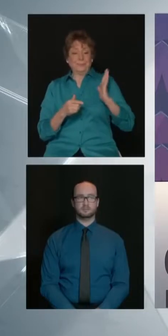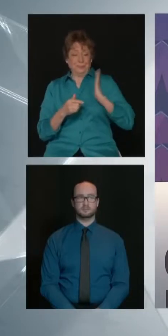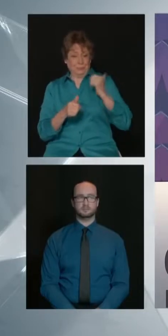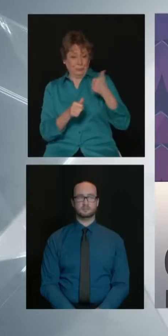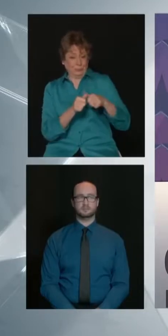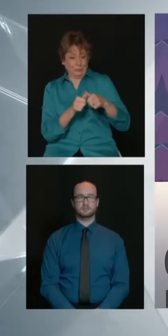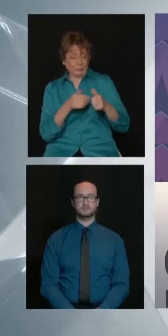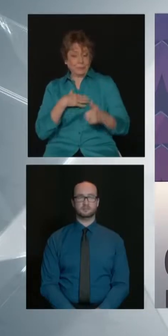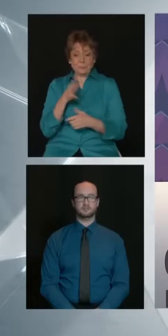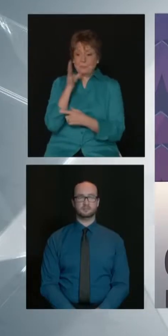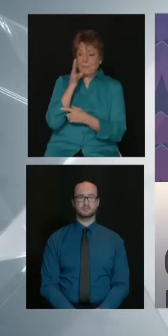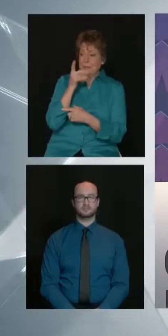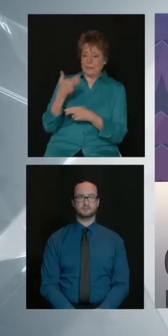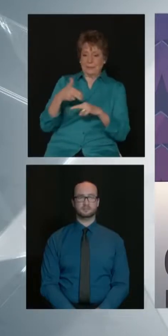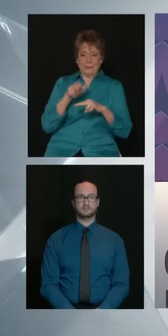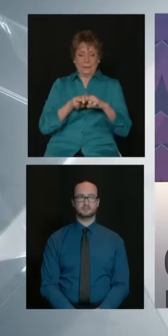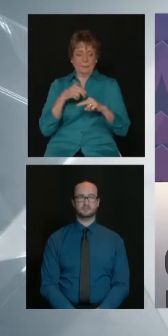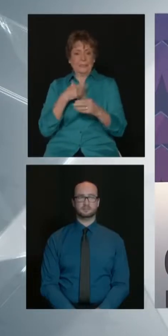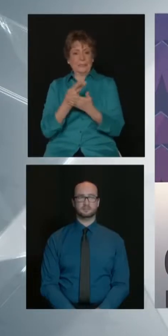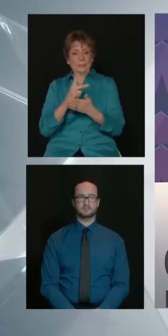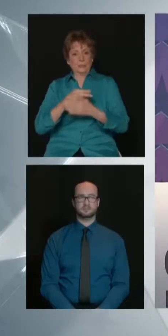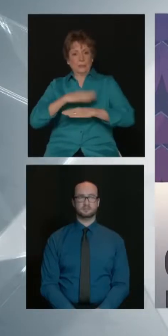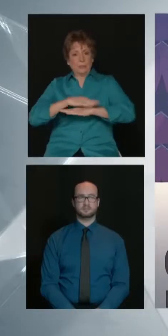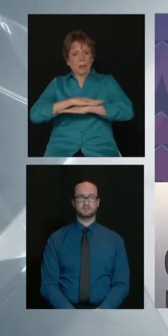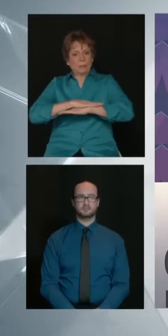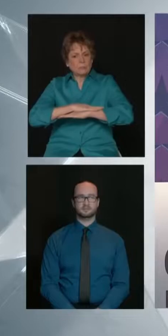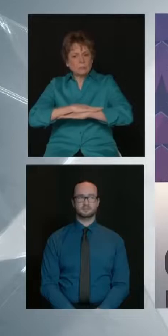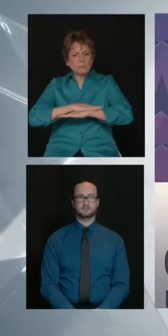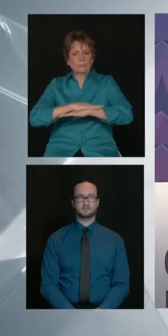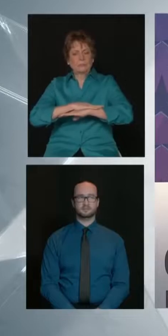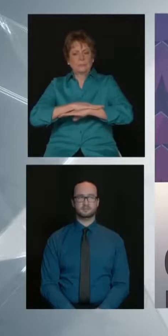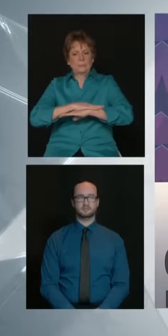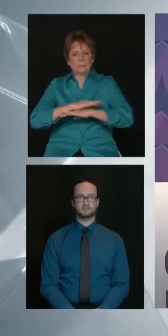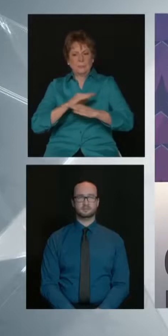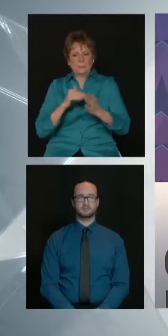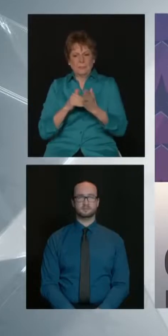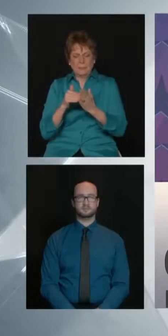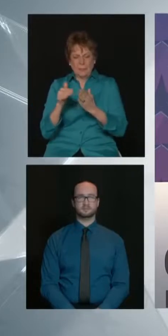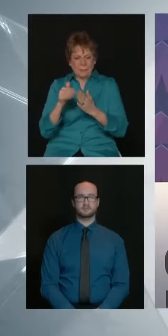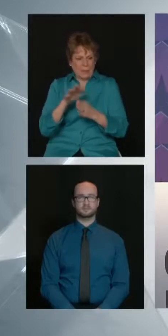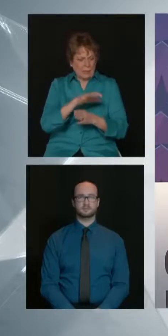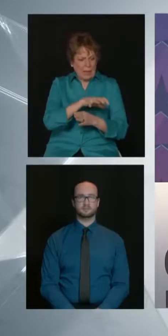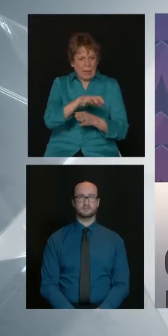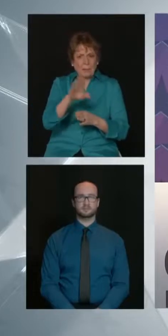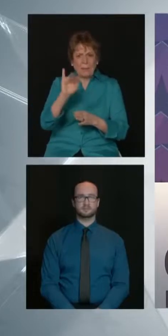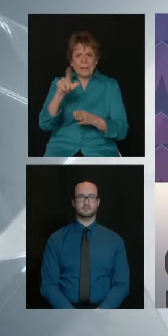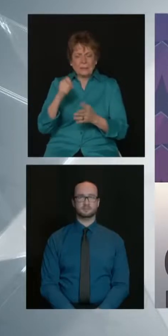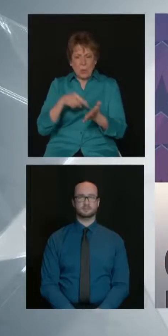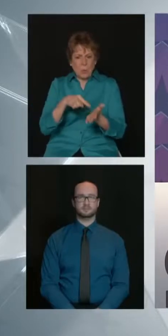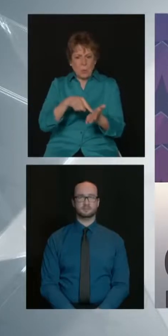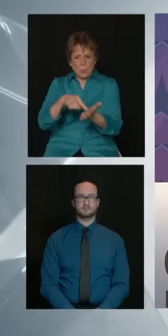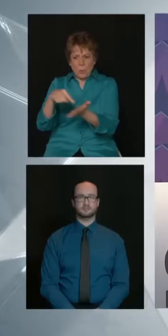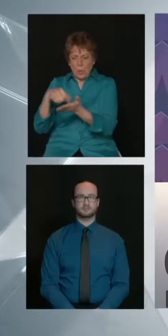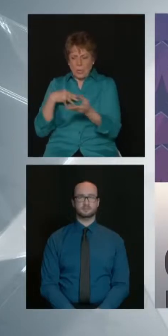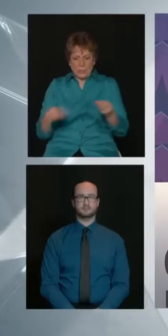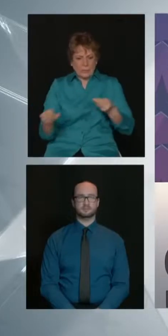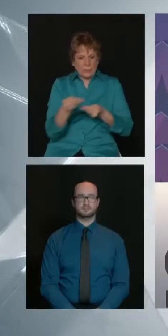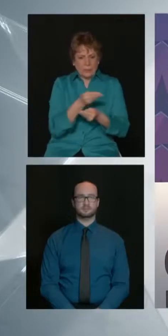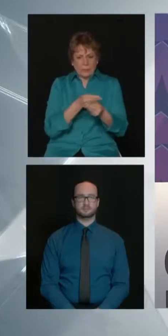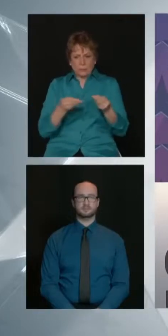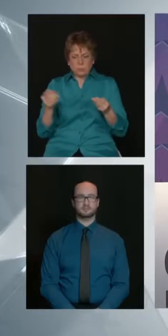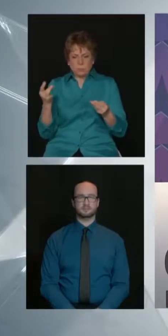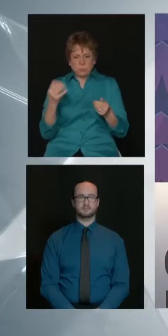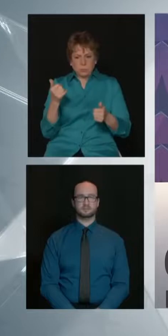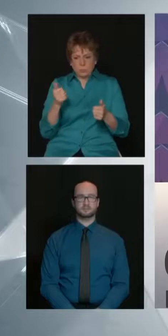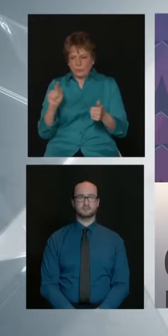with one of those giant calculators, trying to figure out, you know, what bill is she going to pay? And it was really challenging for her.